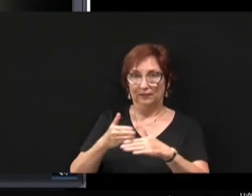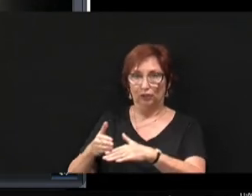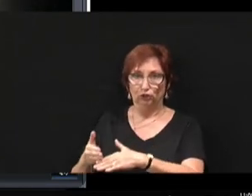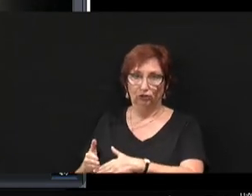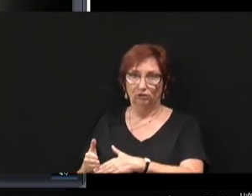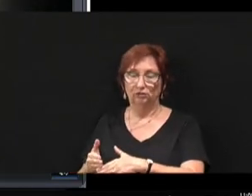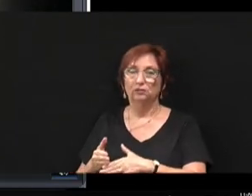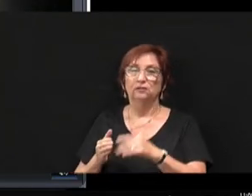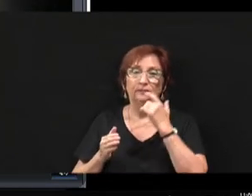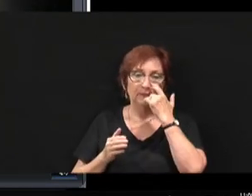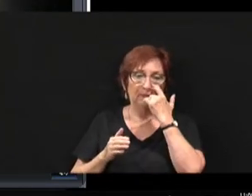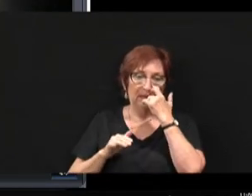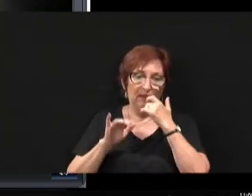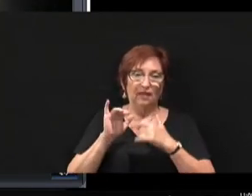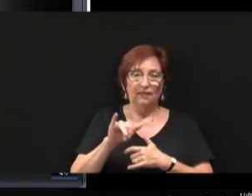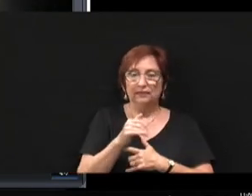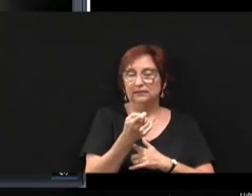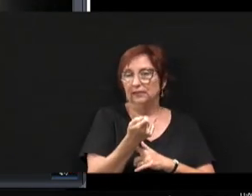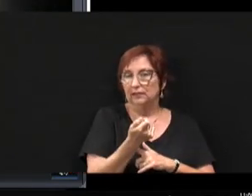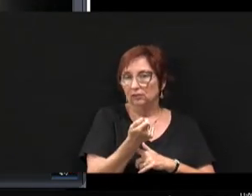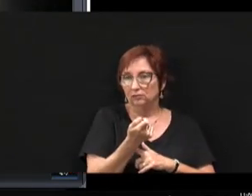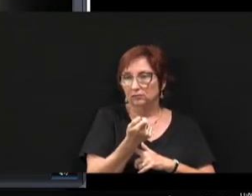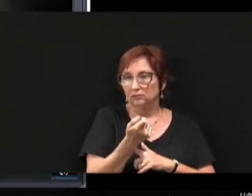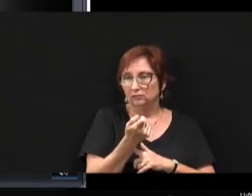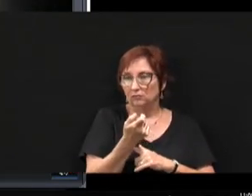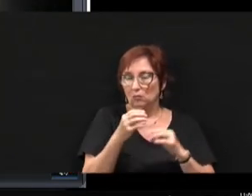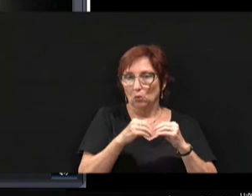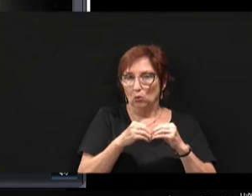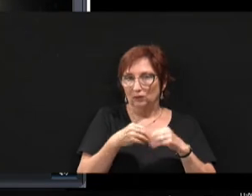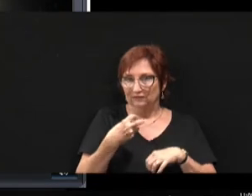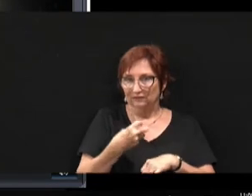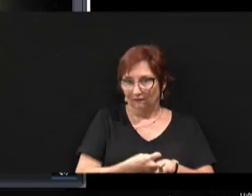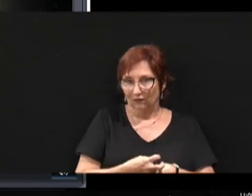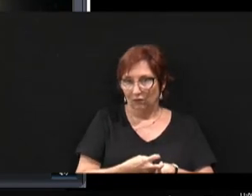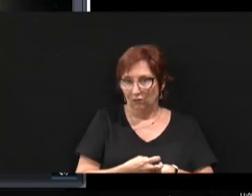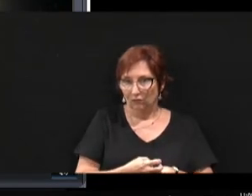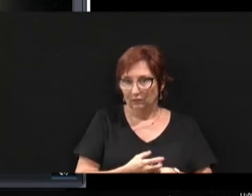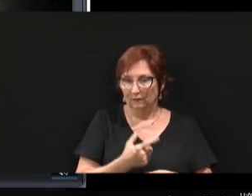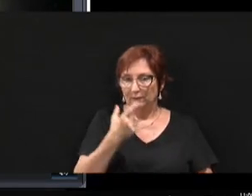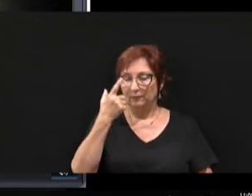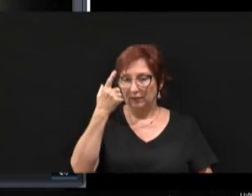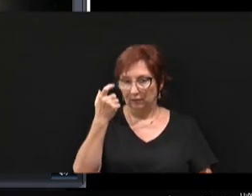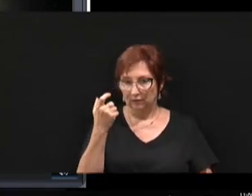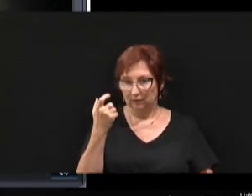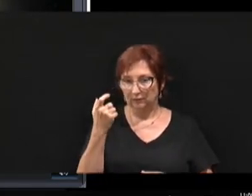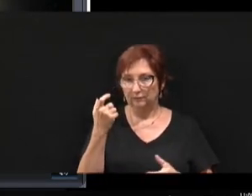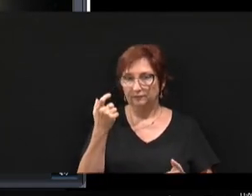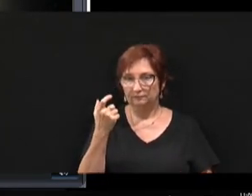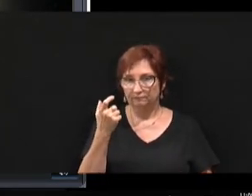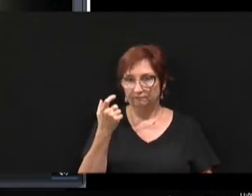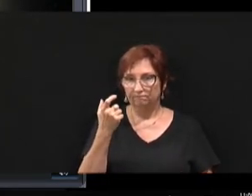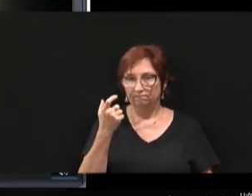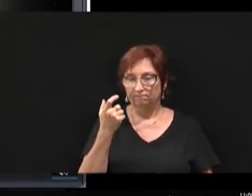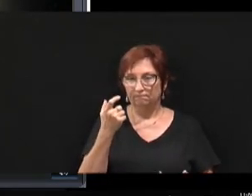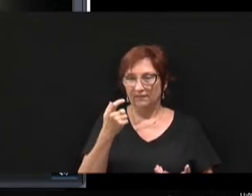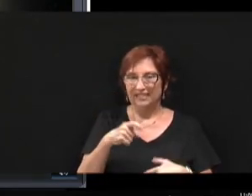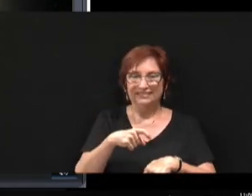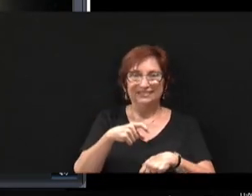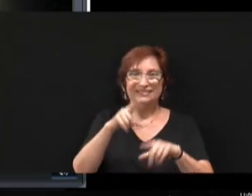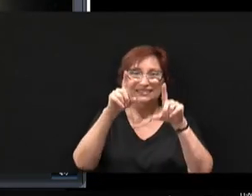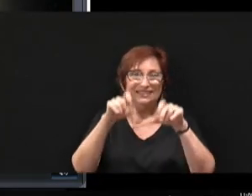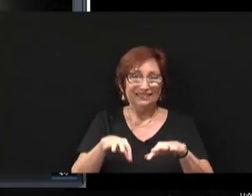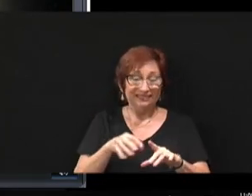This is a little more difficult because it's a timed